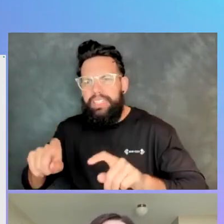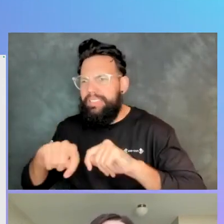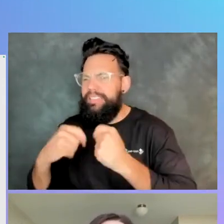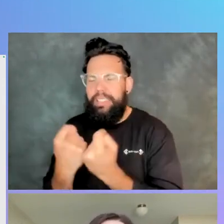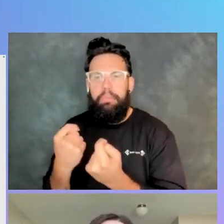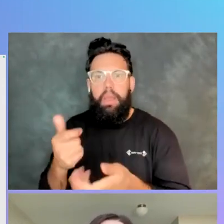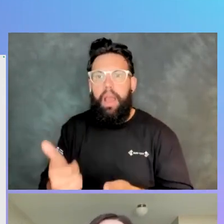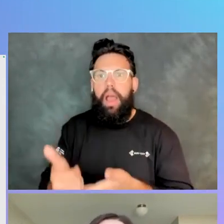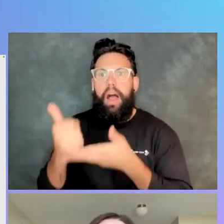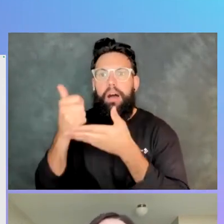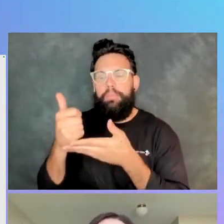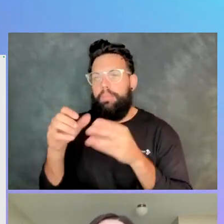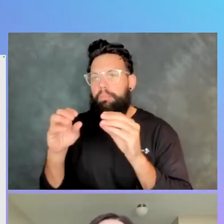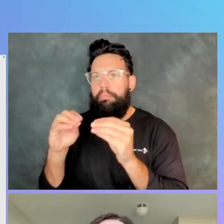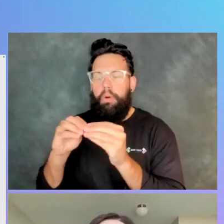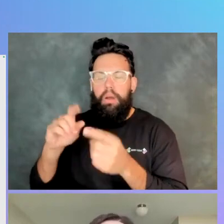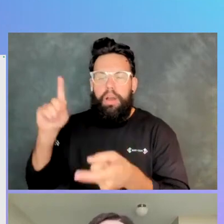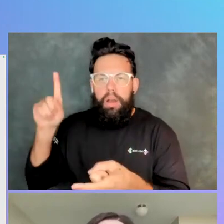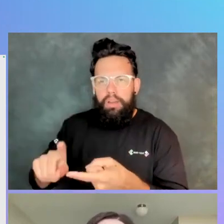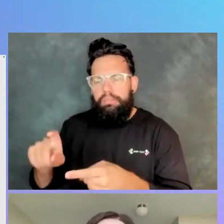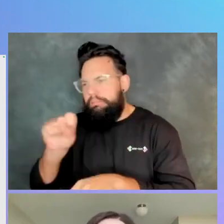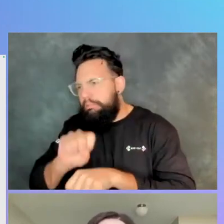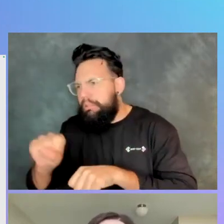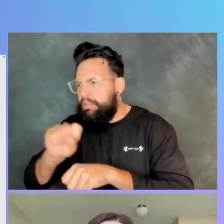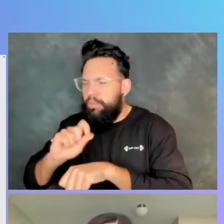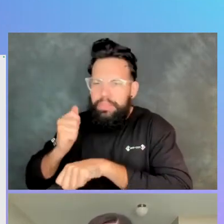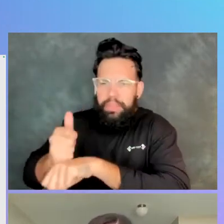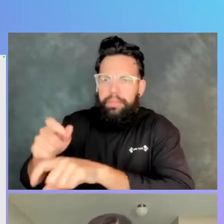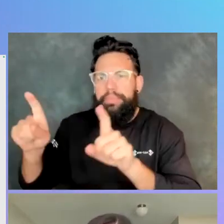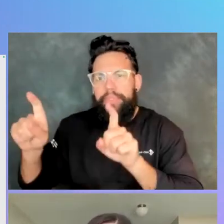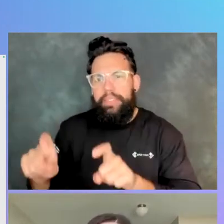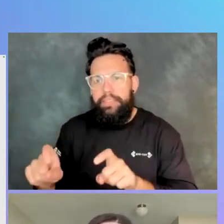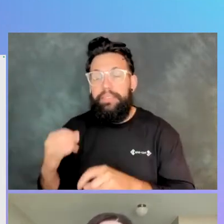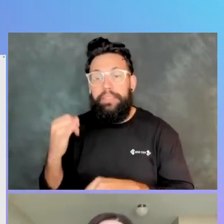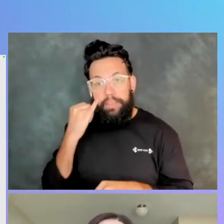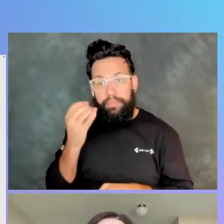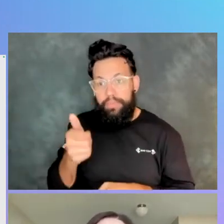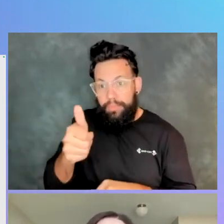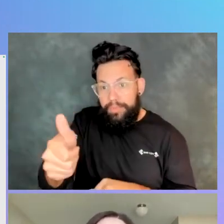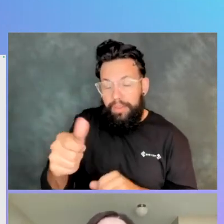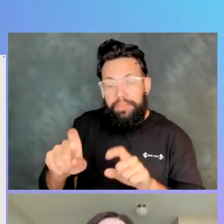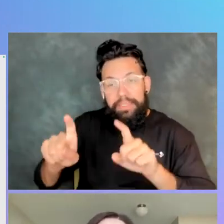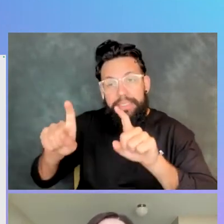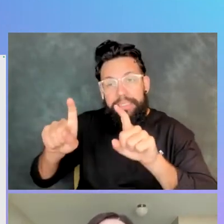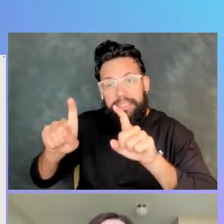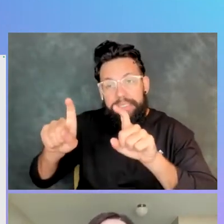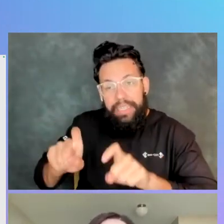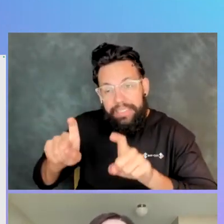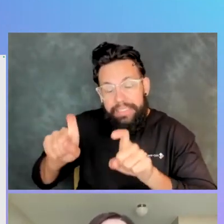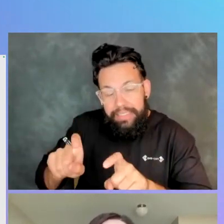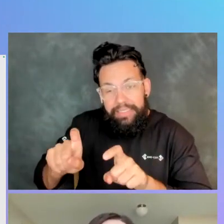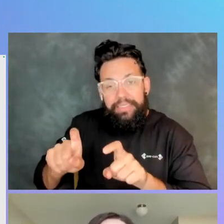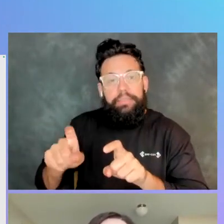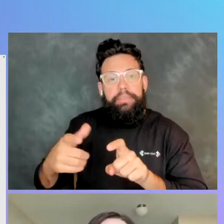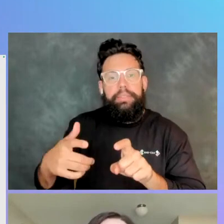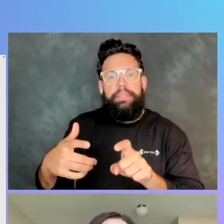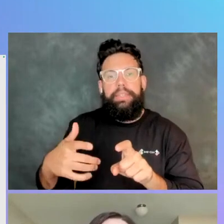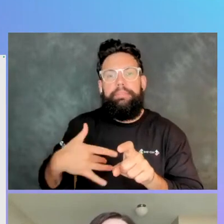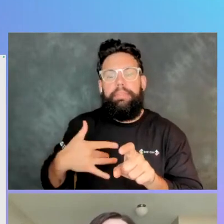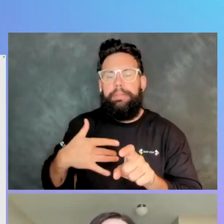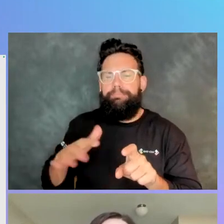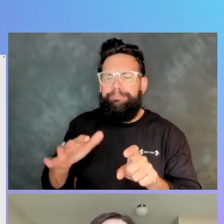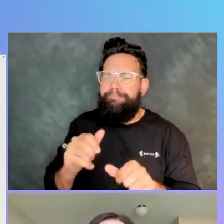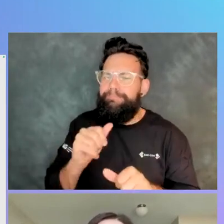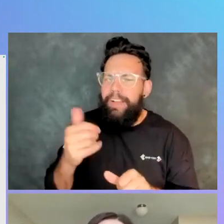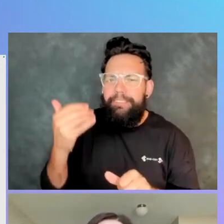this Xcode route. If you are a tester and you're maybe not as familiar with Xcode, I've helped a number of UX people, testers